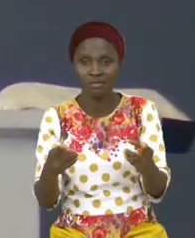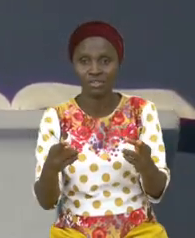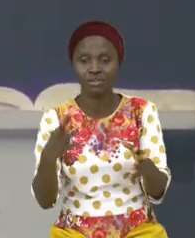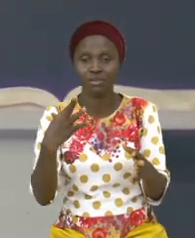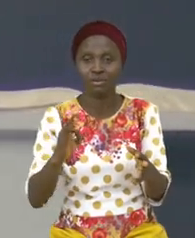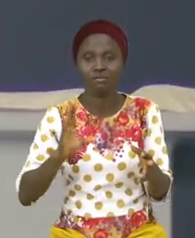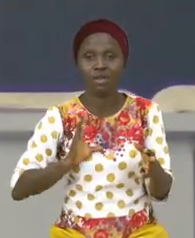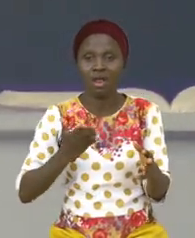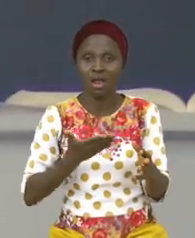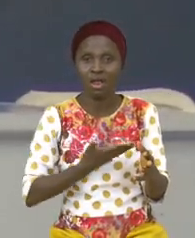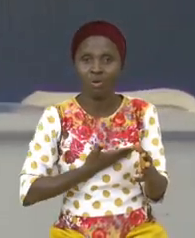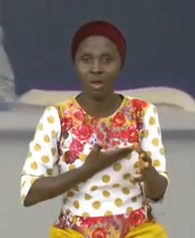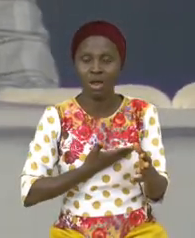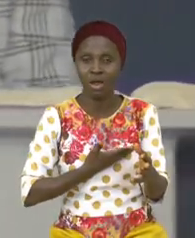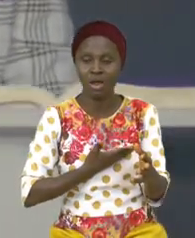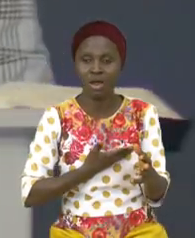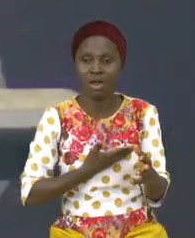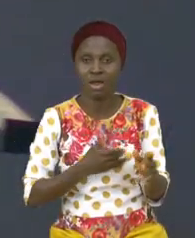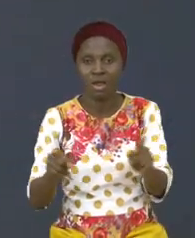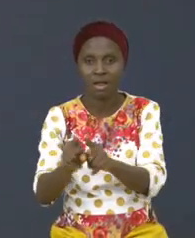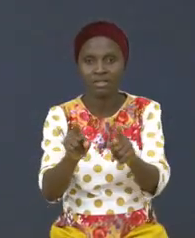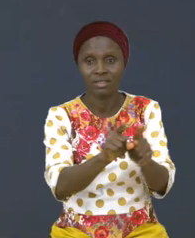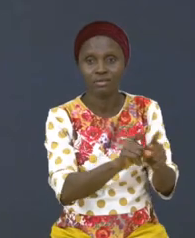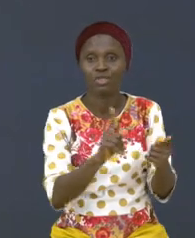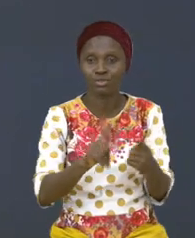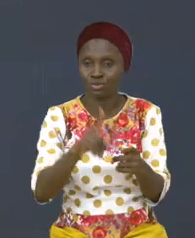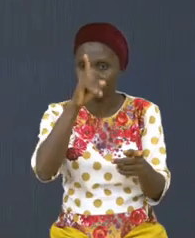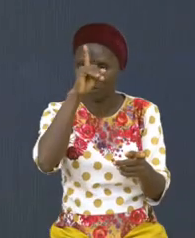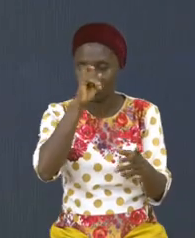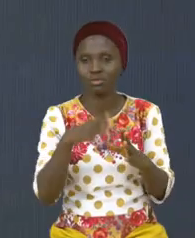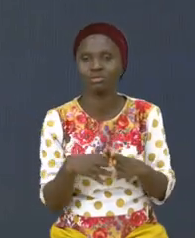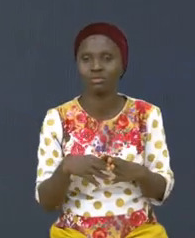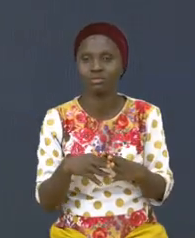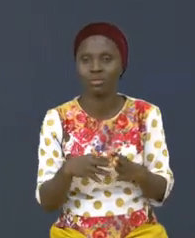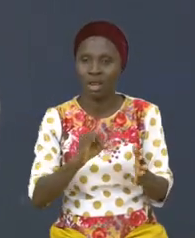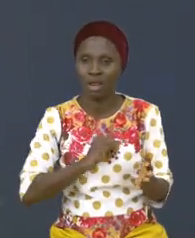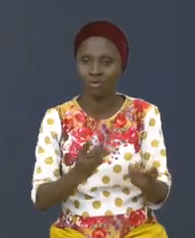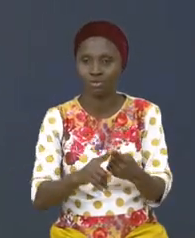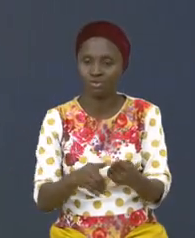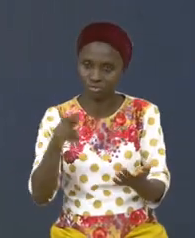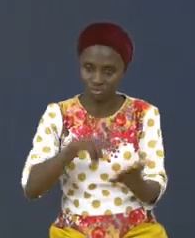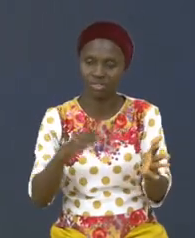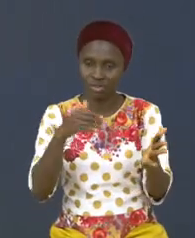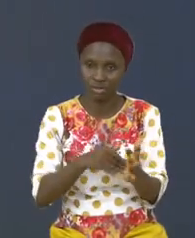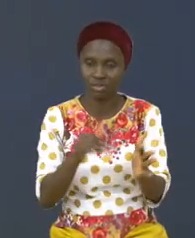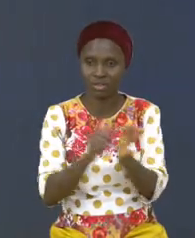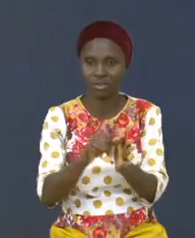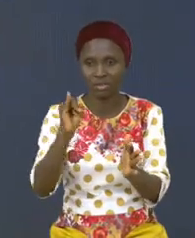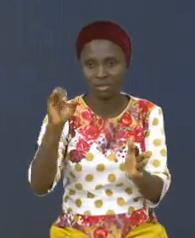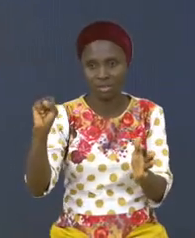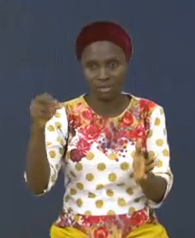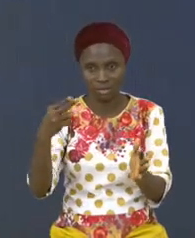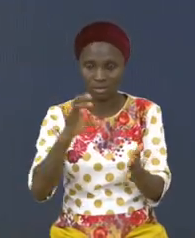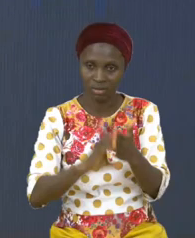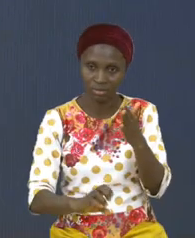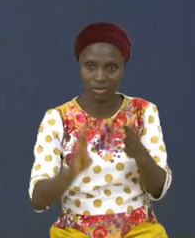our semblance to eagles. Let me repeat that Isaiah again, chapter 14,